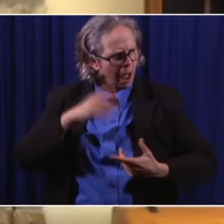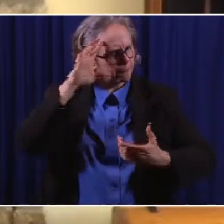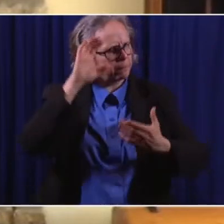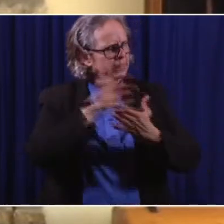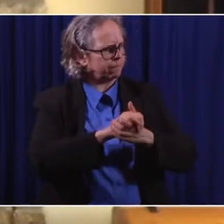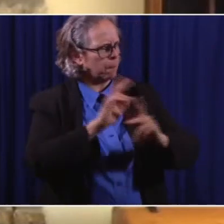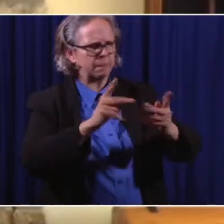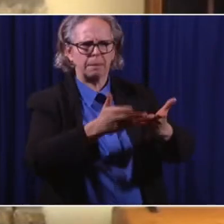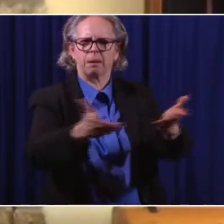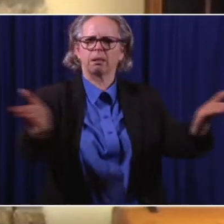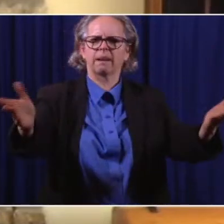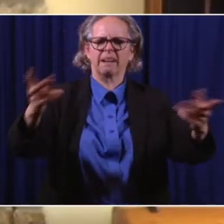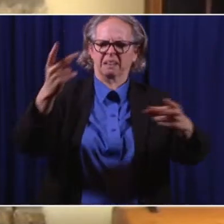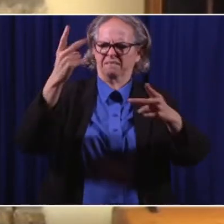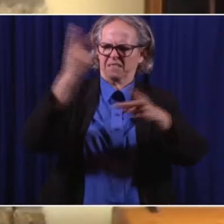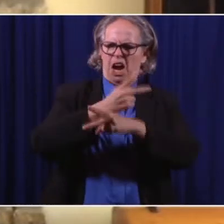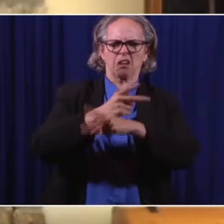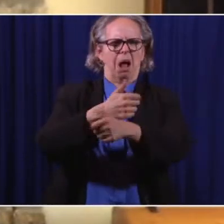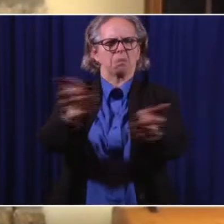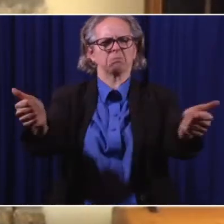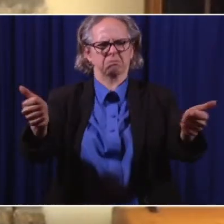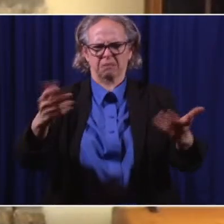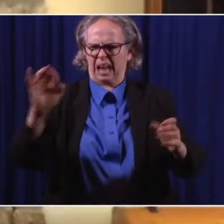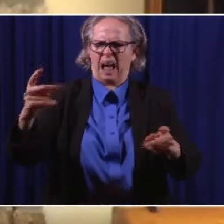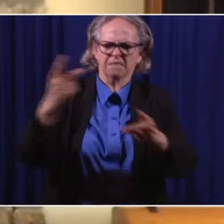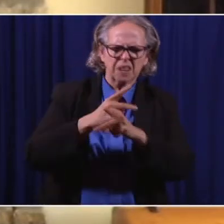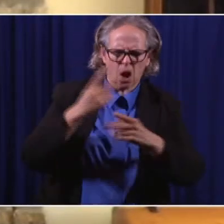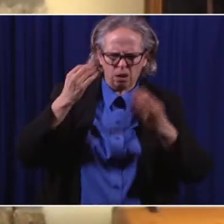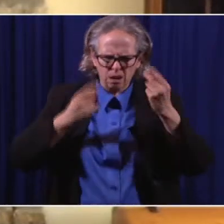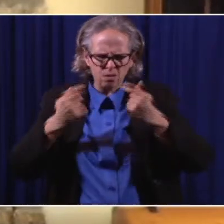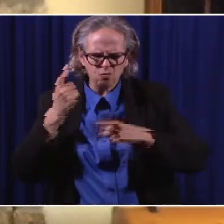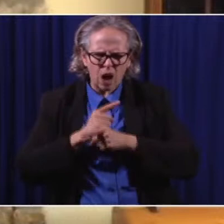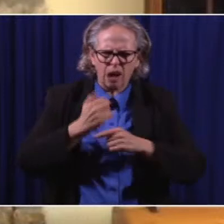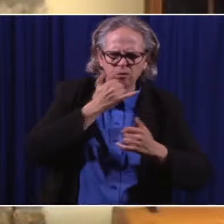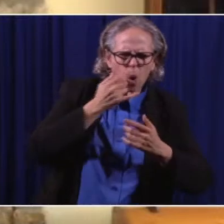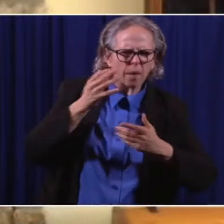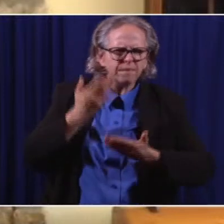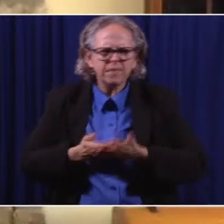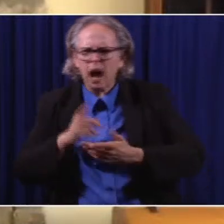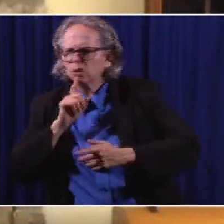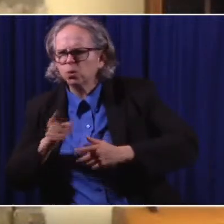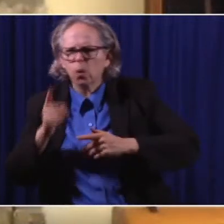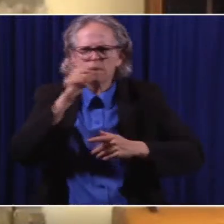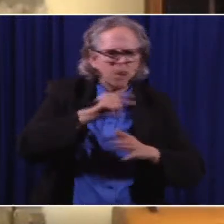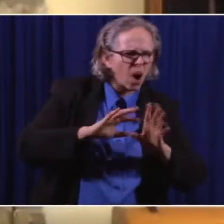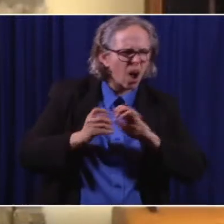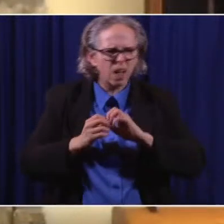it out. And I think that's what is compelling about Chris Christie's story. People can say, oh, gee,